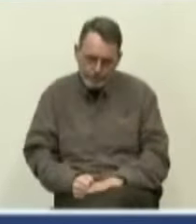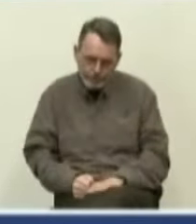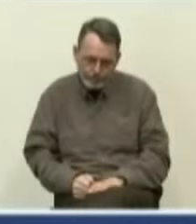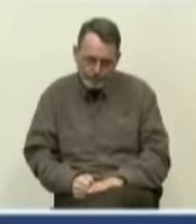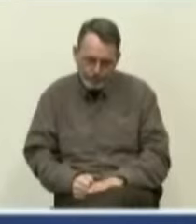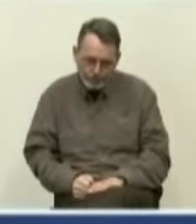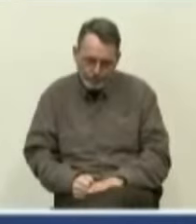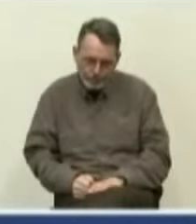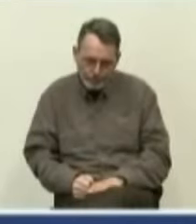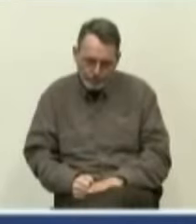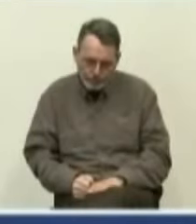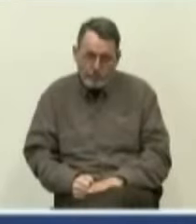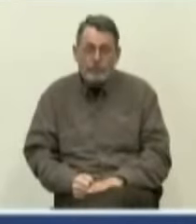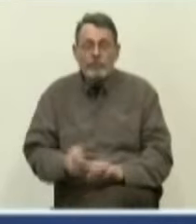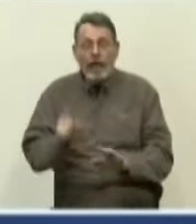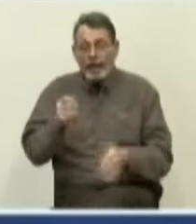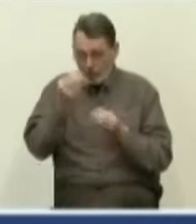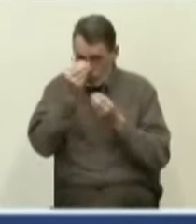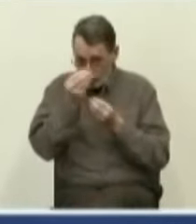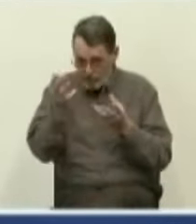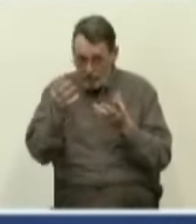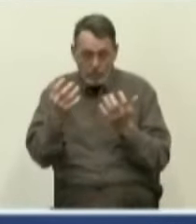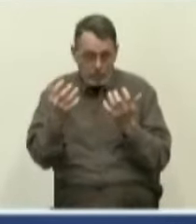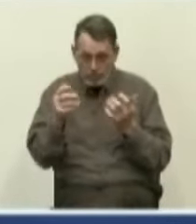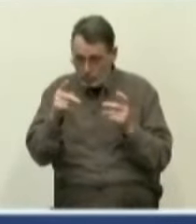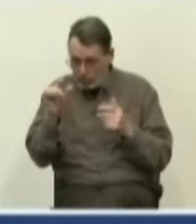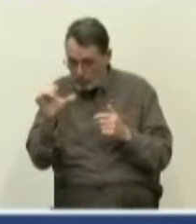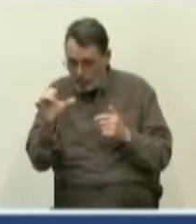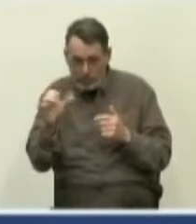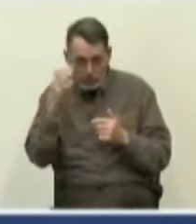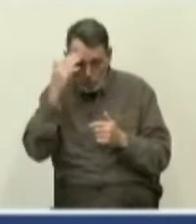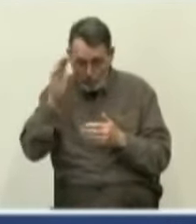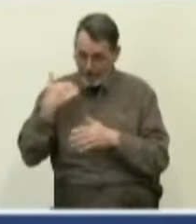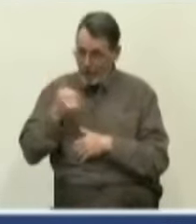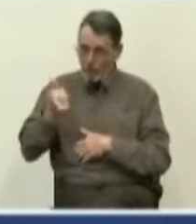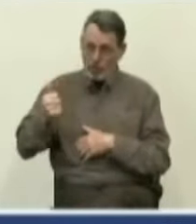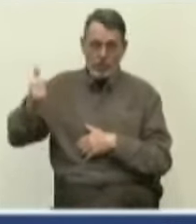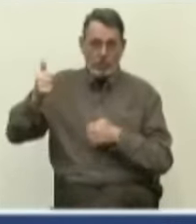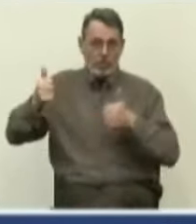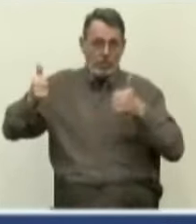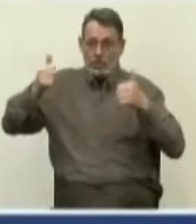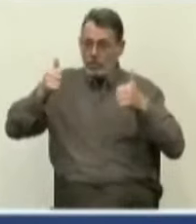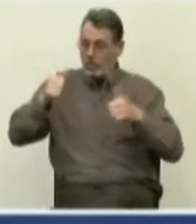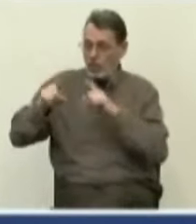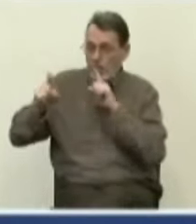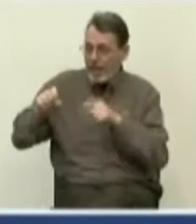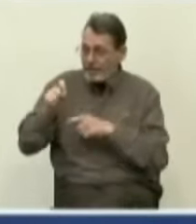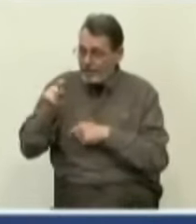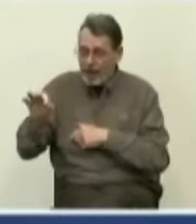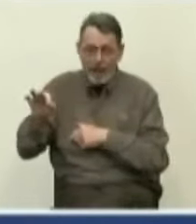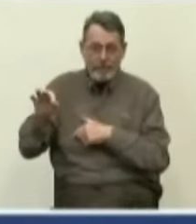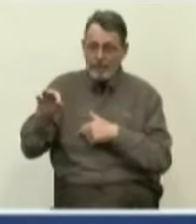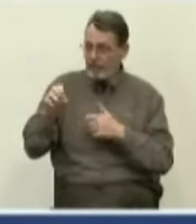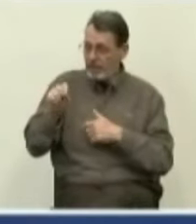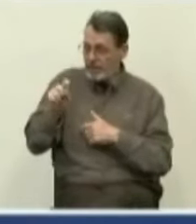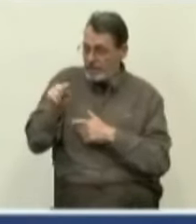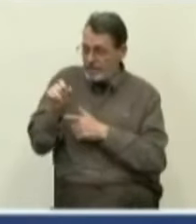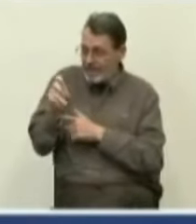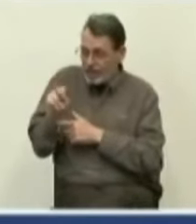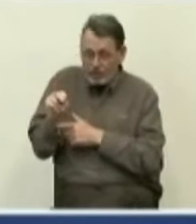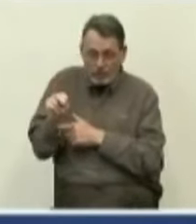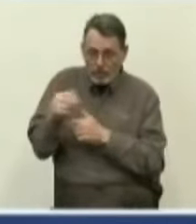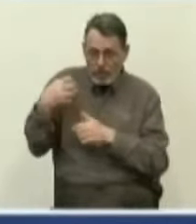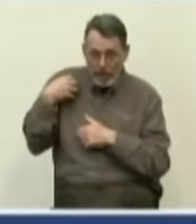And I need to let the public know that our command staff, the district station captains, the